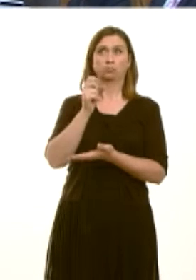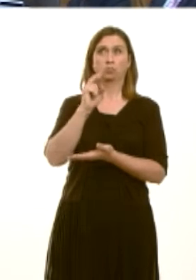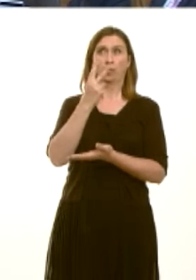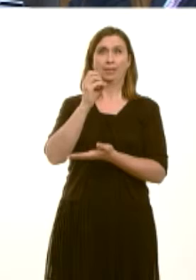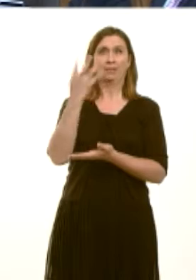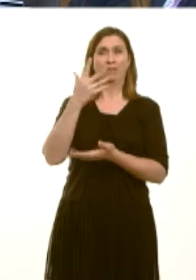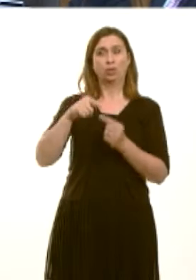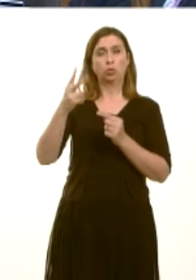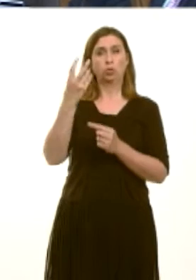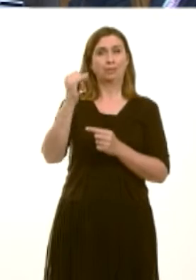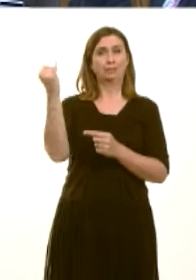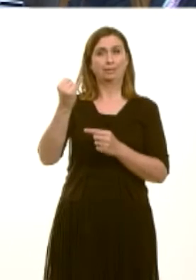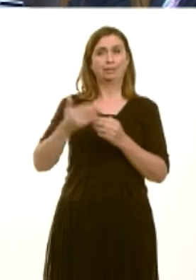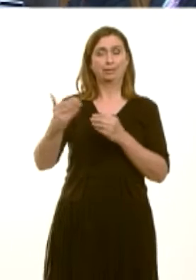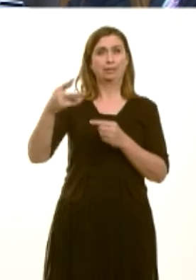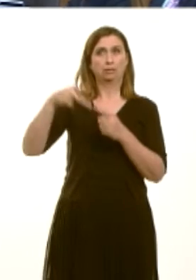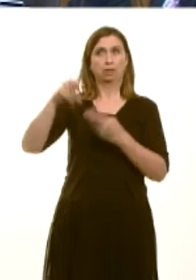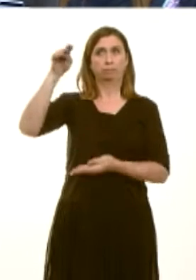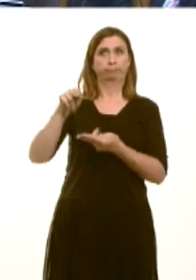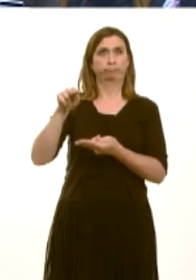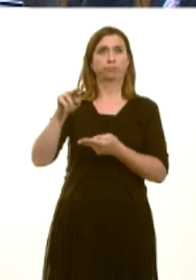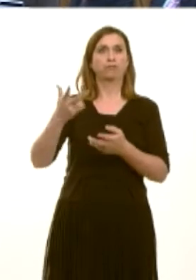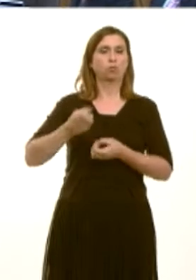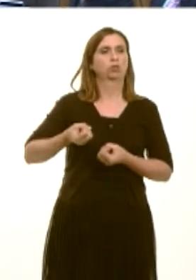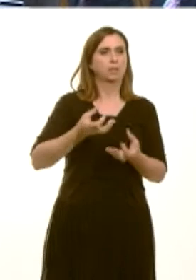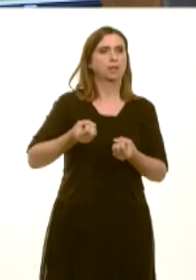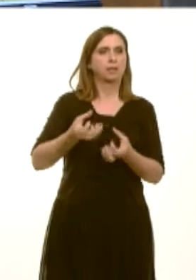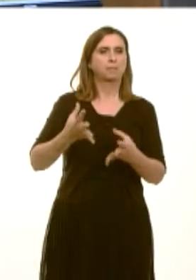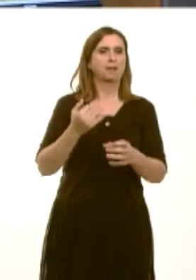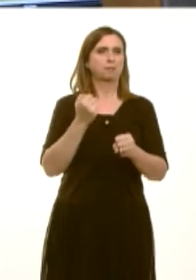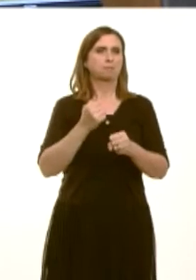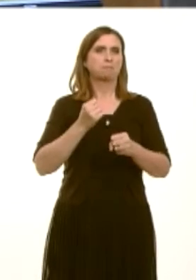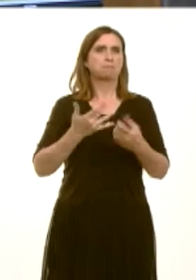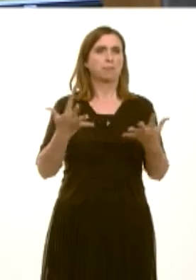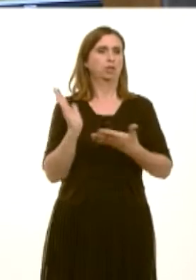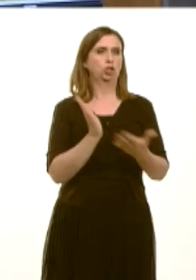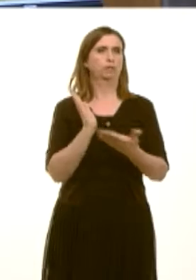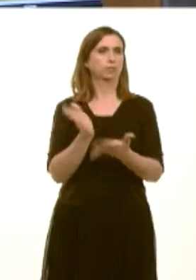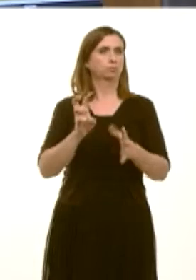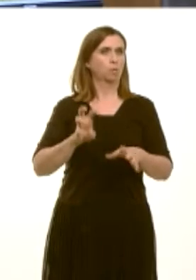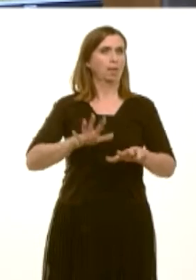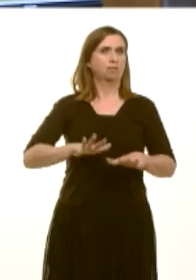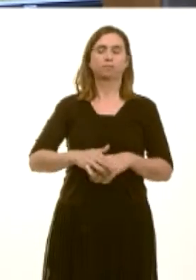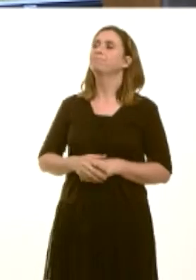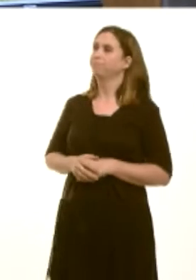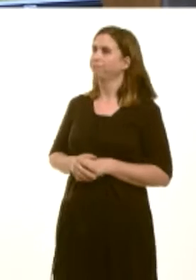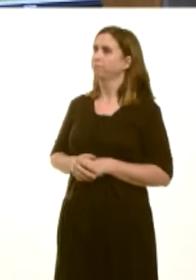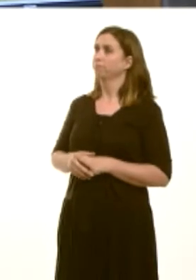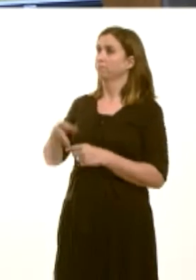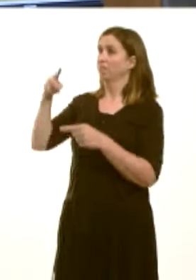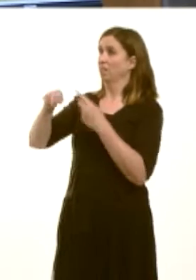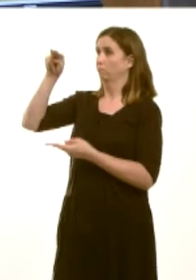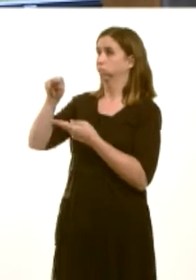2015-16 on public services in Wales? Yes, I will. As a result of the cuts to our budget, we now